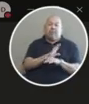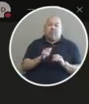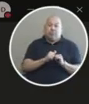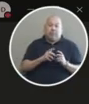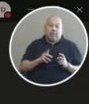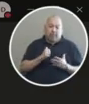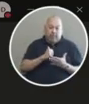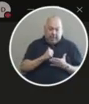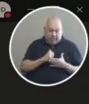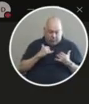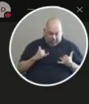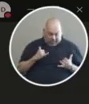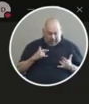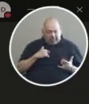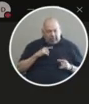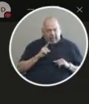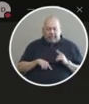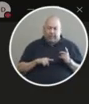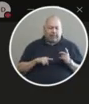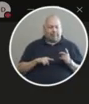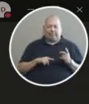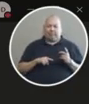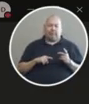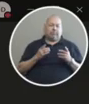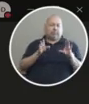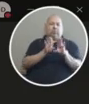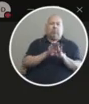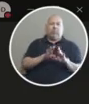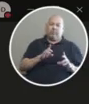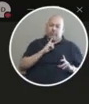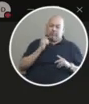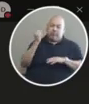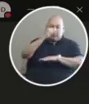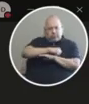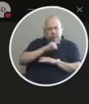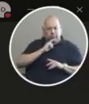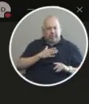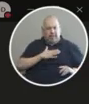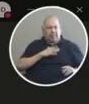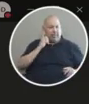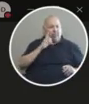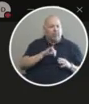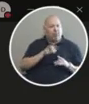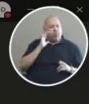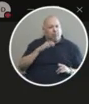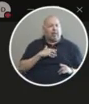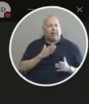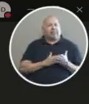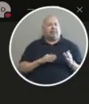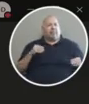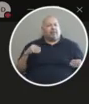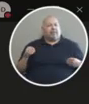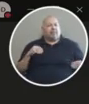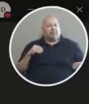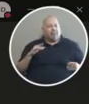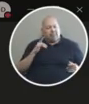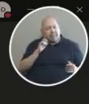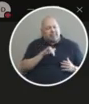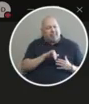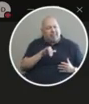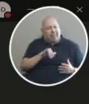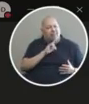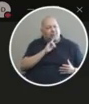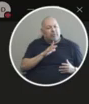without a help right now, they can go out of business. And I'm really happy to hear that they're going to be flexible on that, because